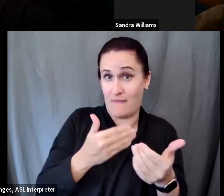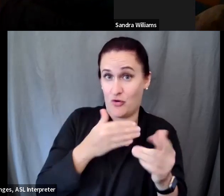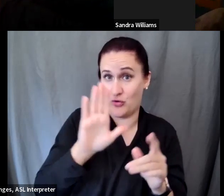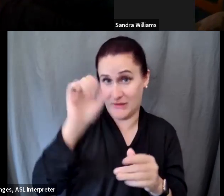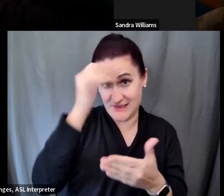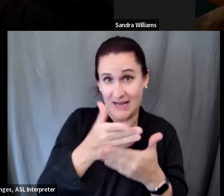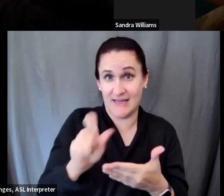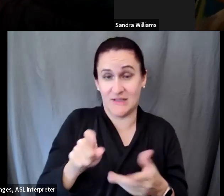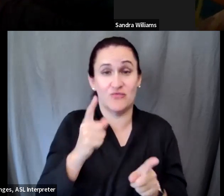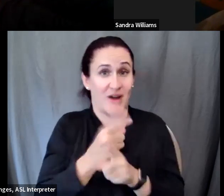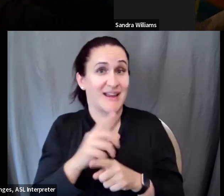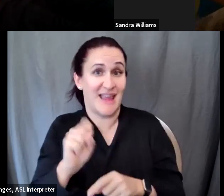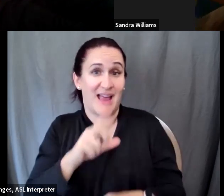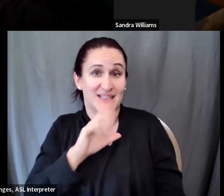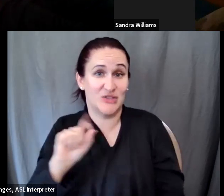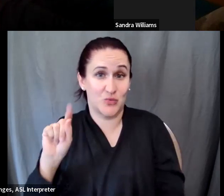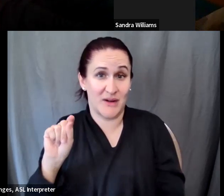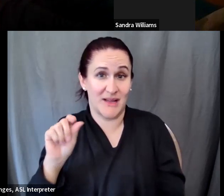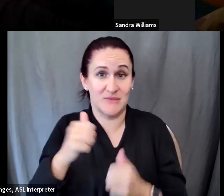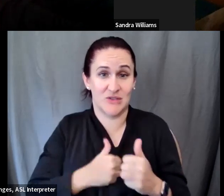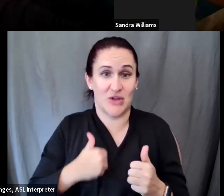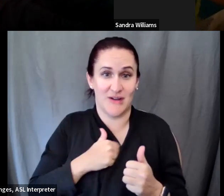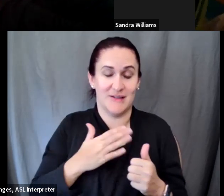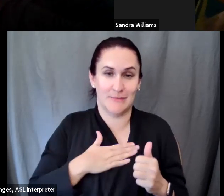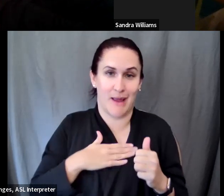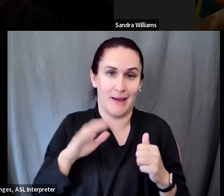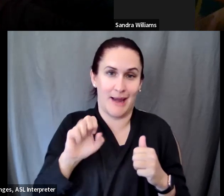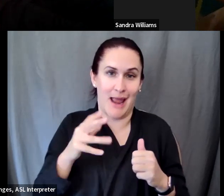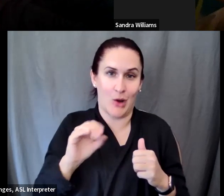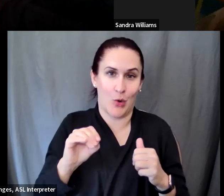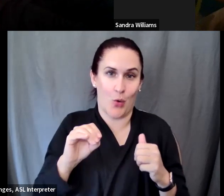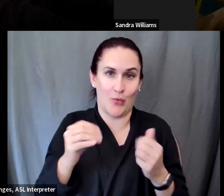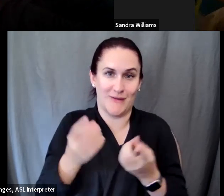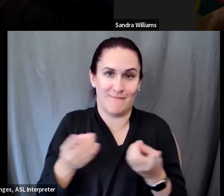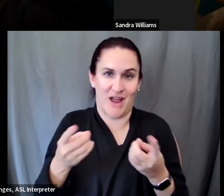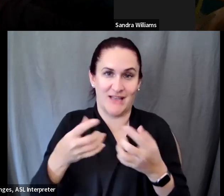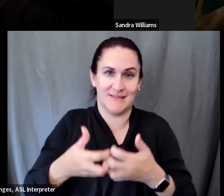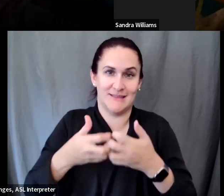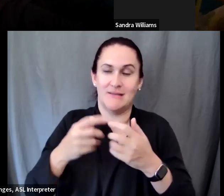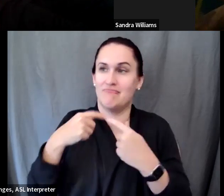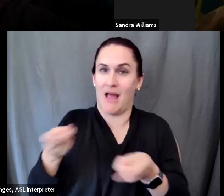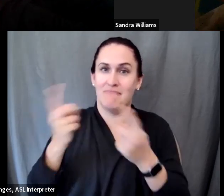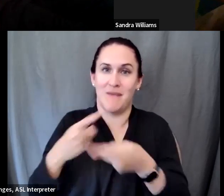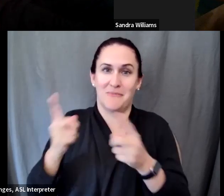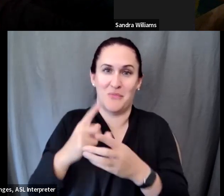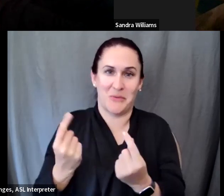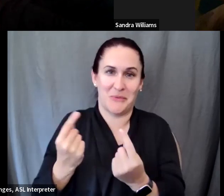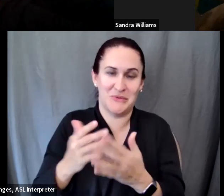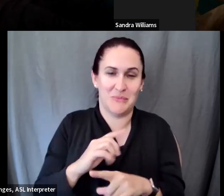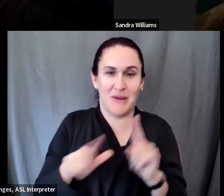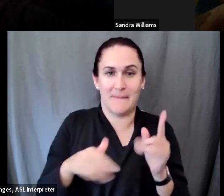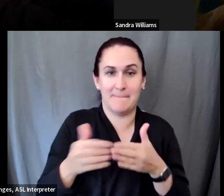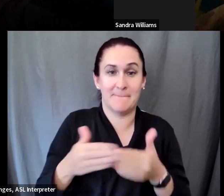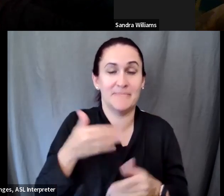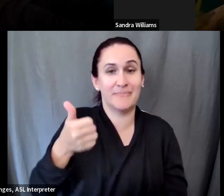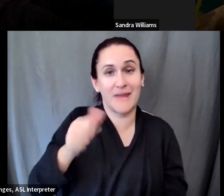He's 20. And I'm sorry, there is my echo device going off. I don't think I made it stop, but he is